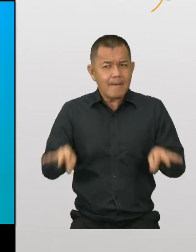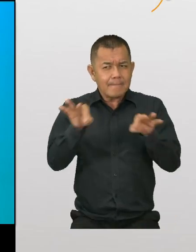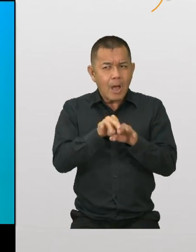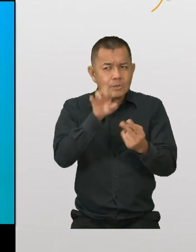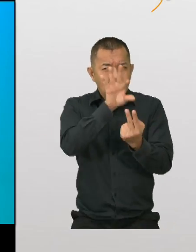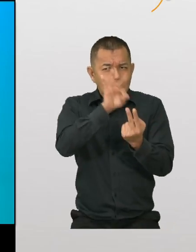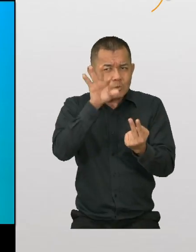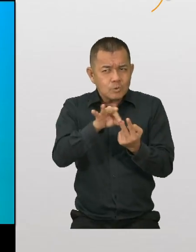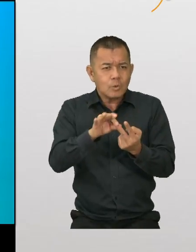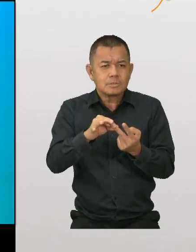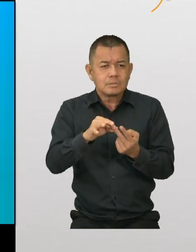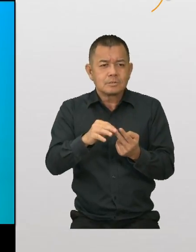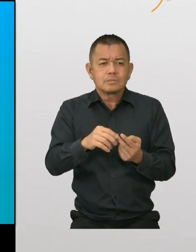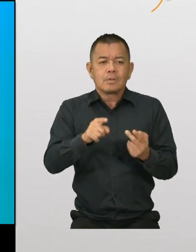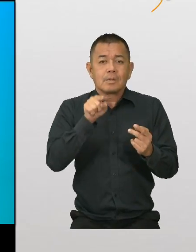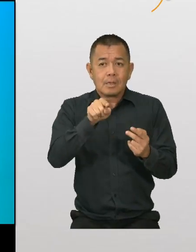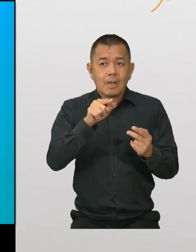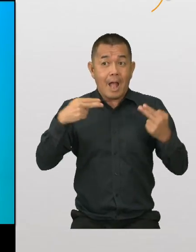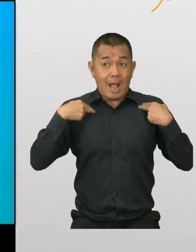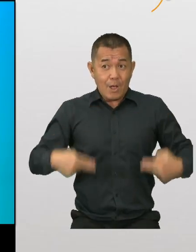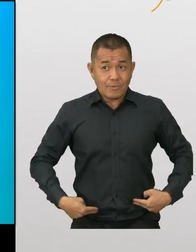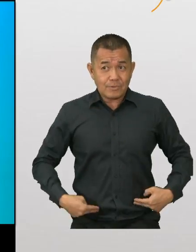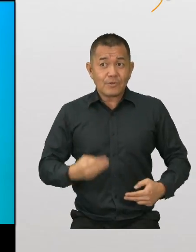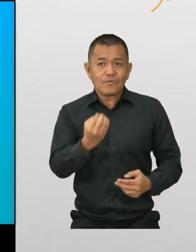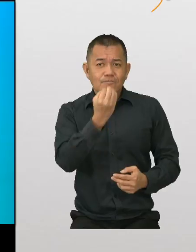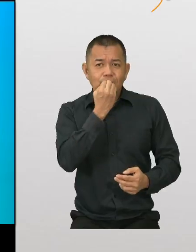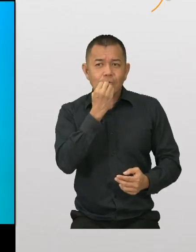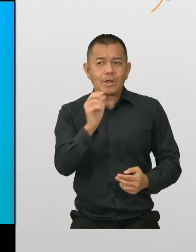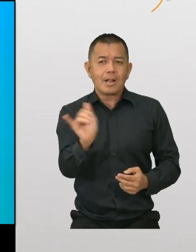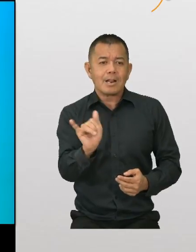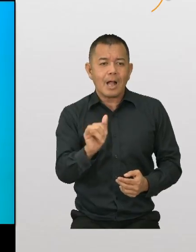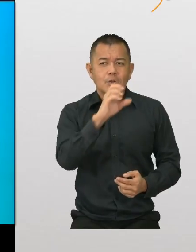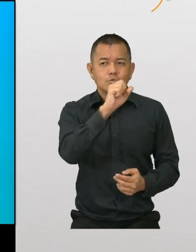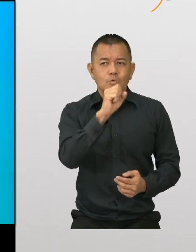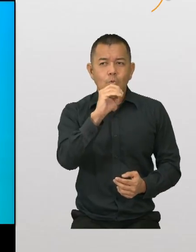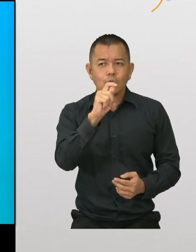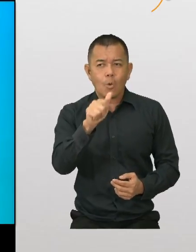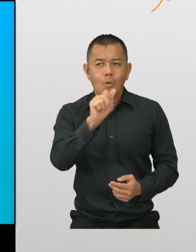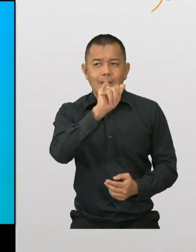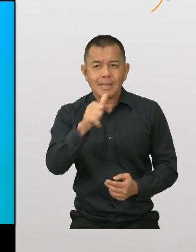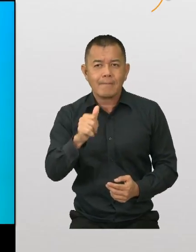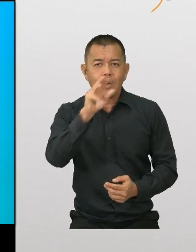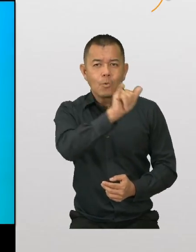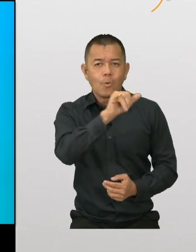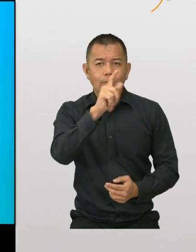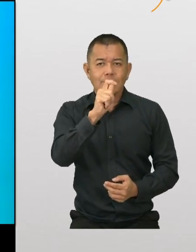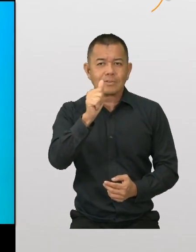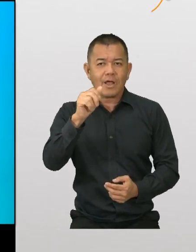as possible, choose healthier options like soto ayam, yong tau hu, or dosai.